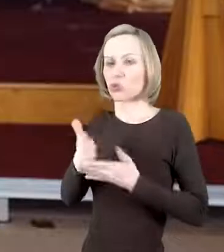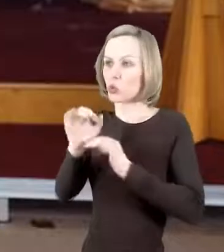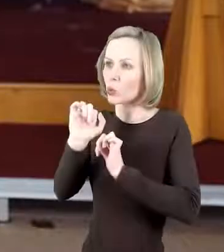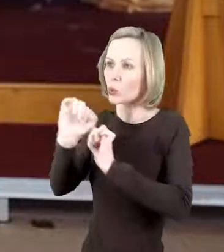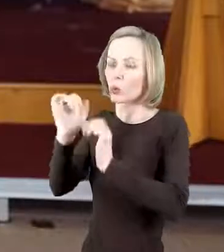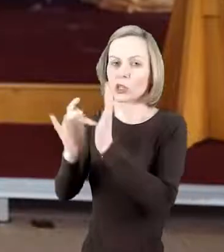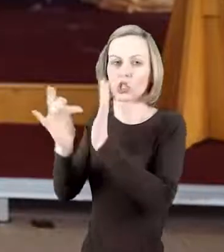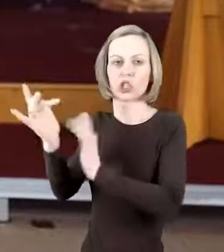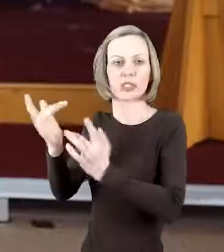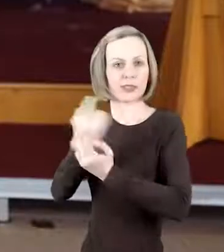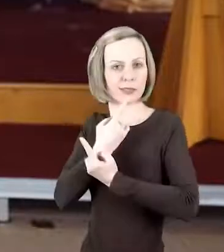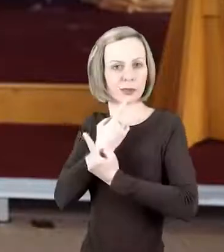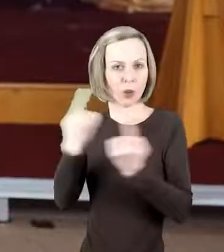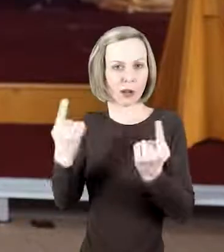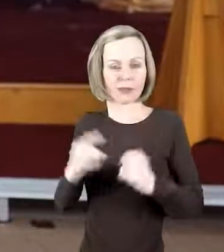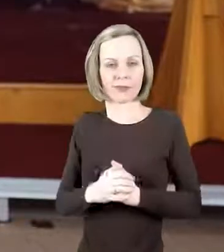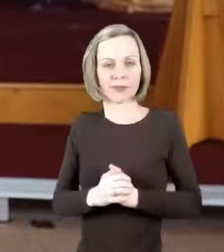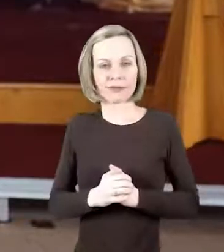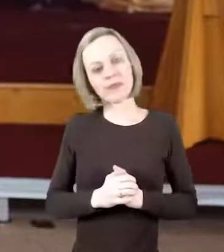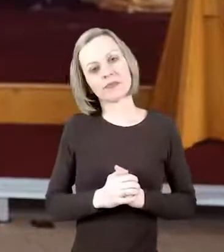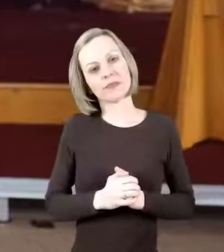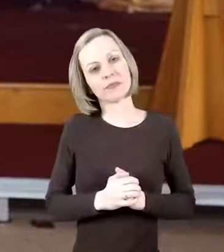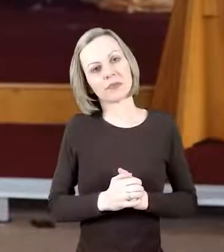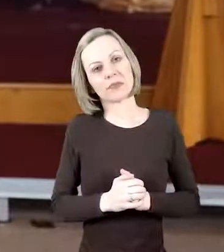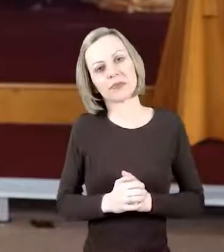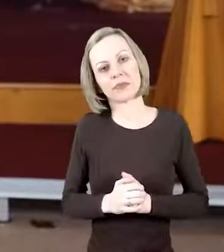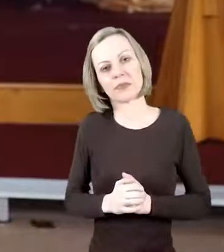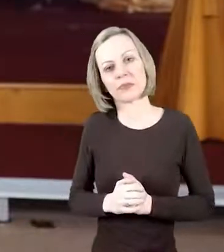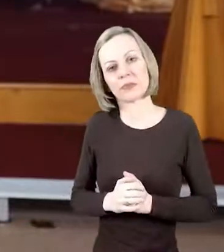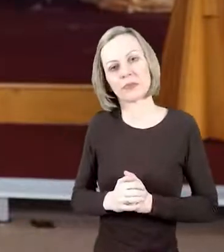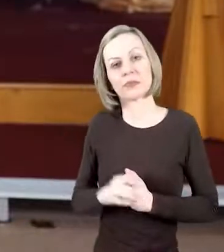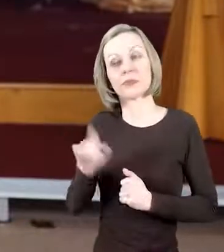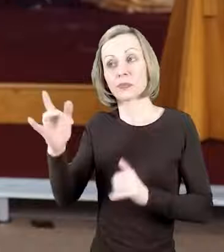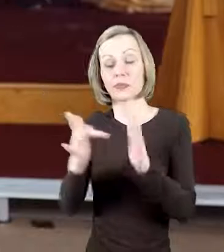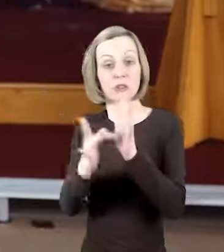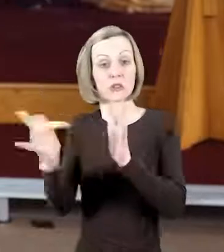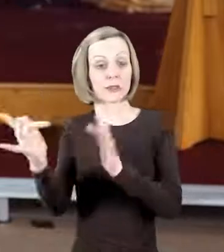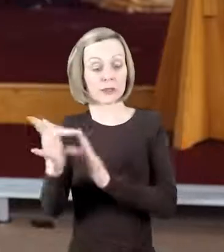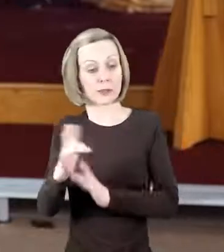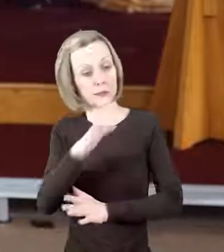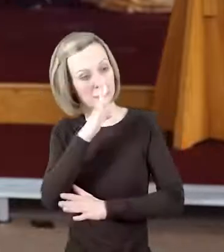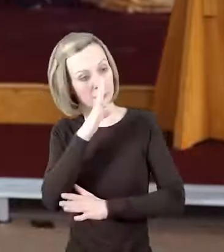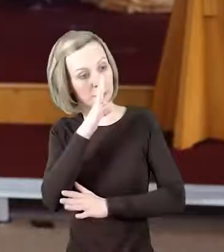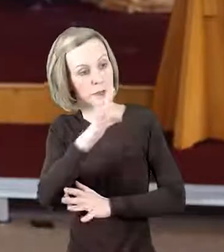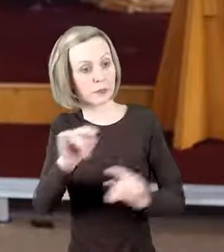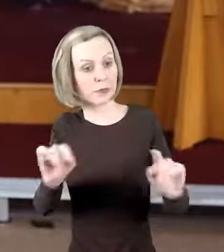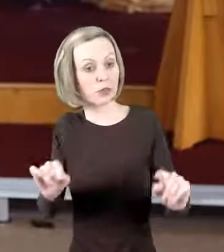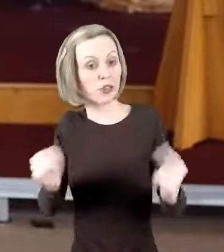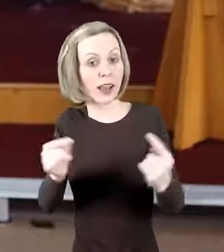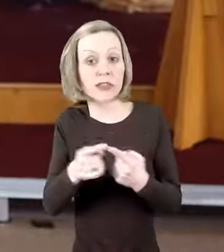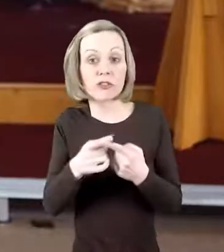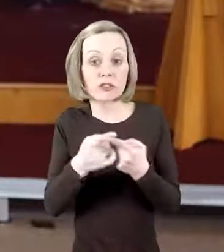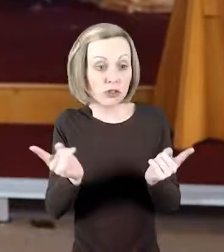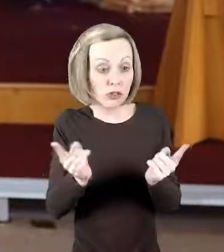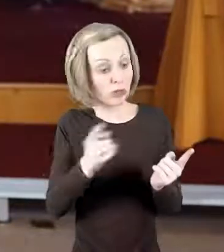Jesus, who is totally uncompromising in his challenge to us, that to be part